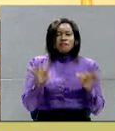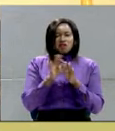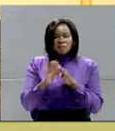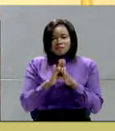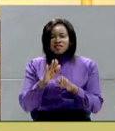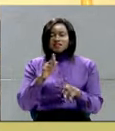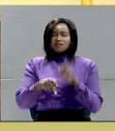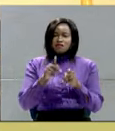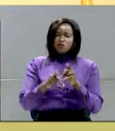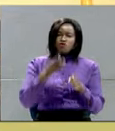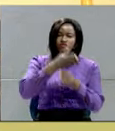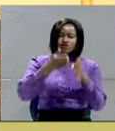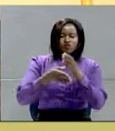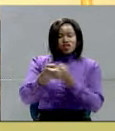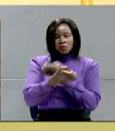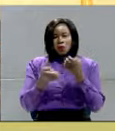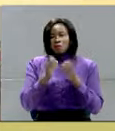build our economic base.